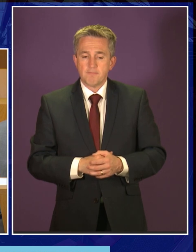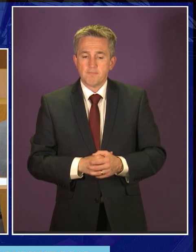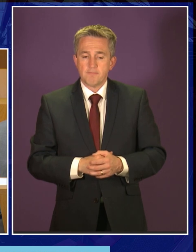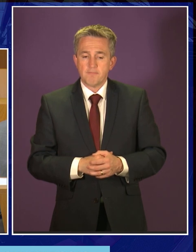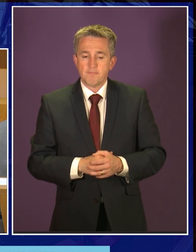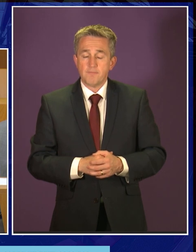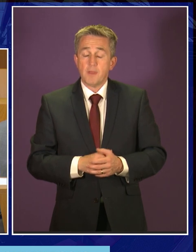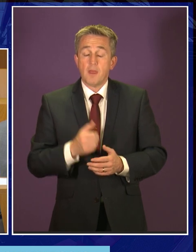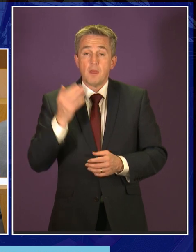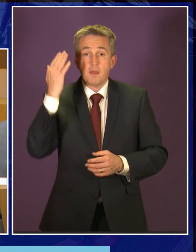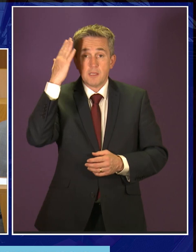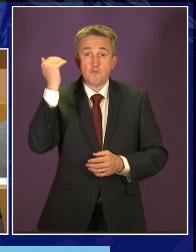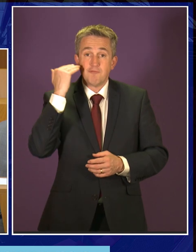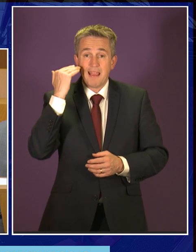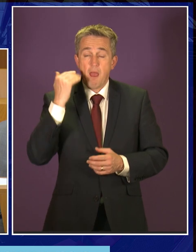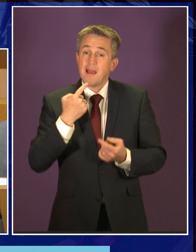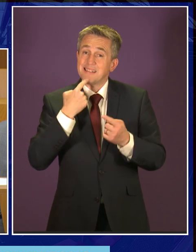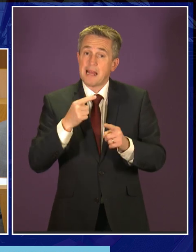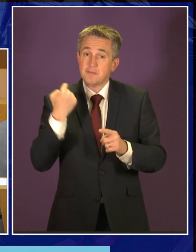was announced to the public in